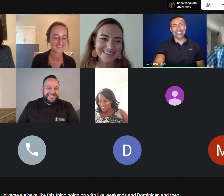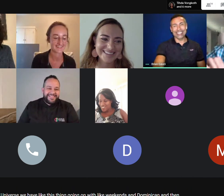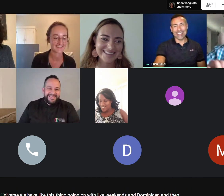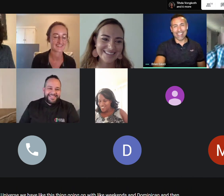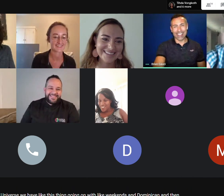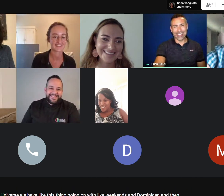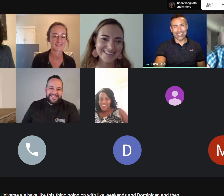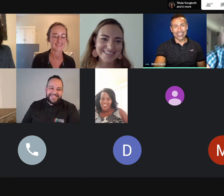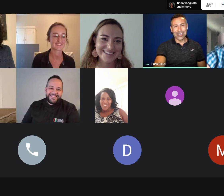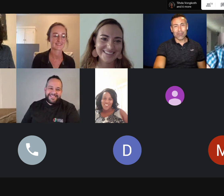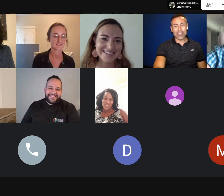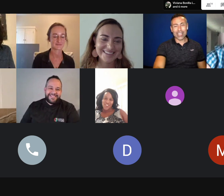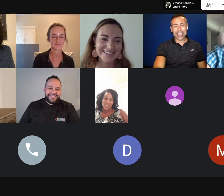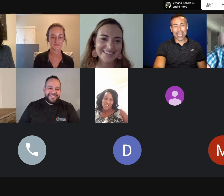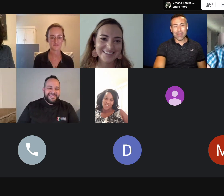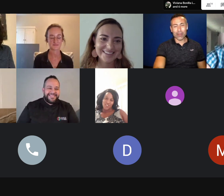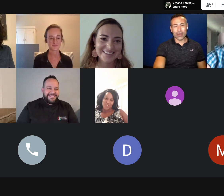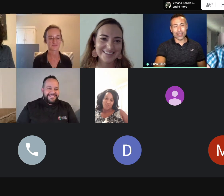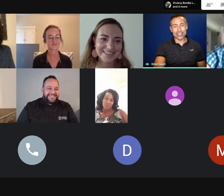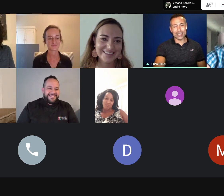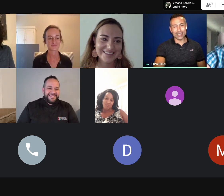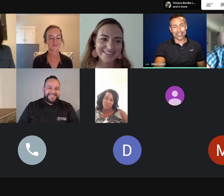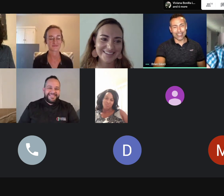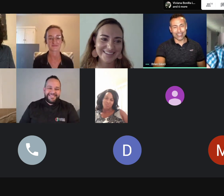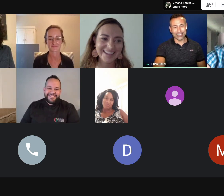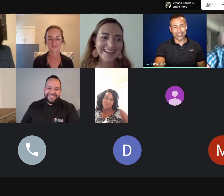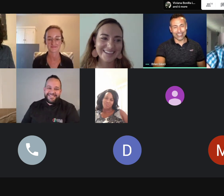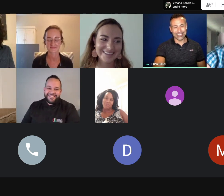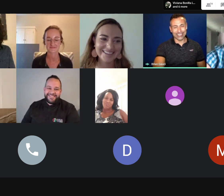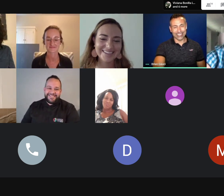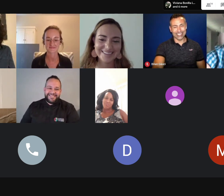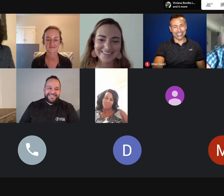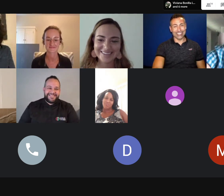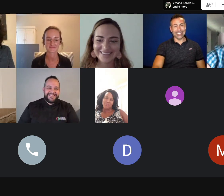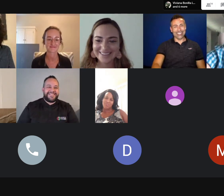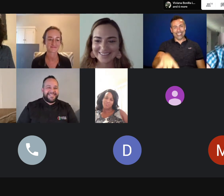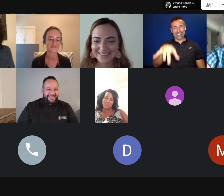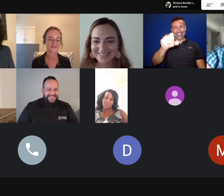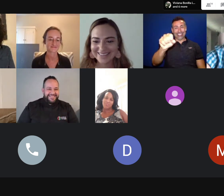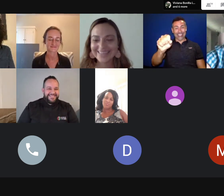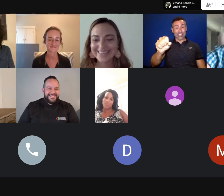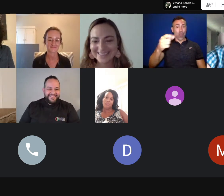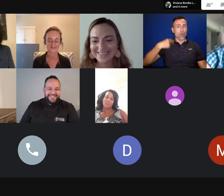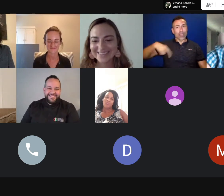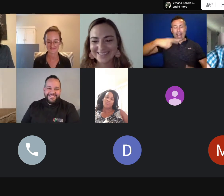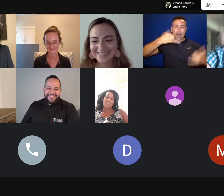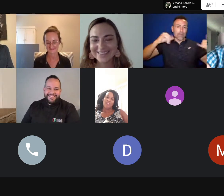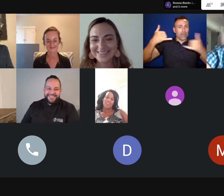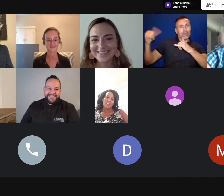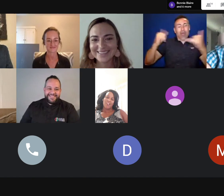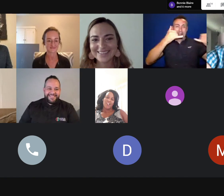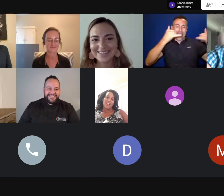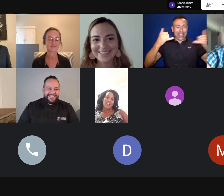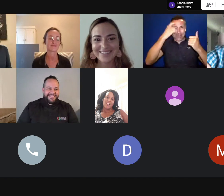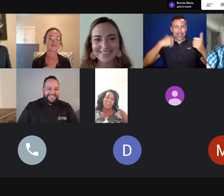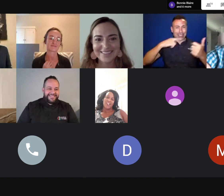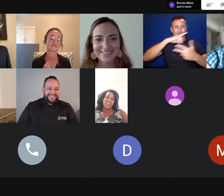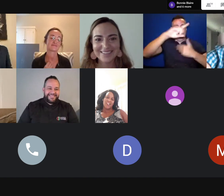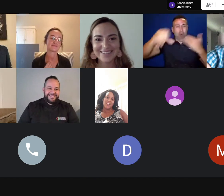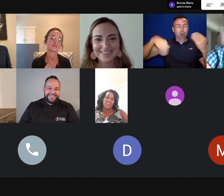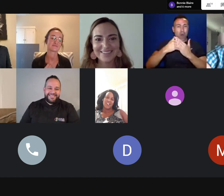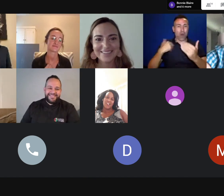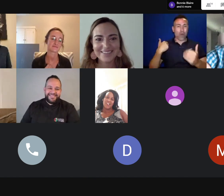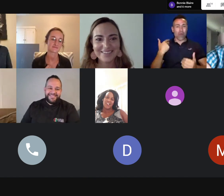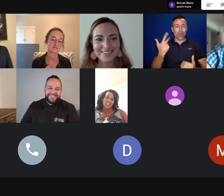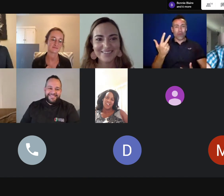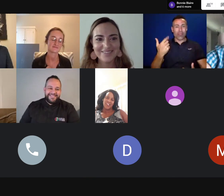Yeah, we're going to have to play some. We're like neighbors. All right. So I lost my hearing at the age